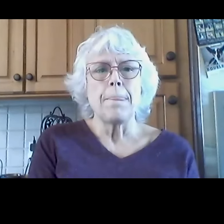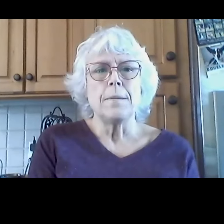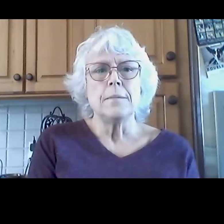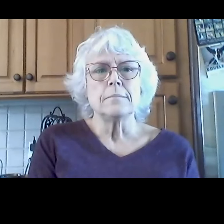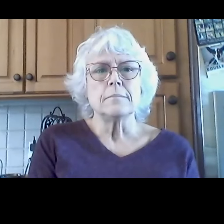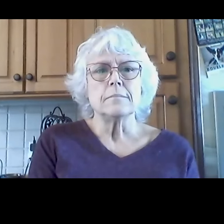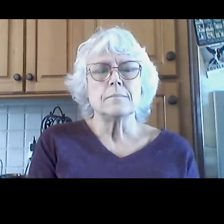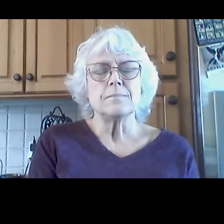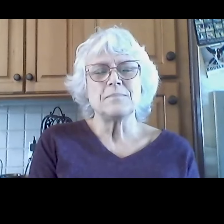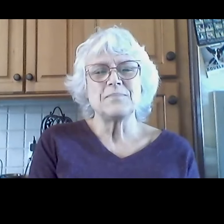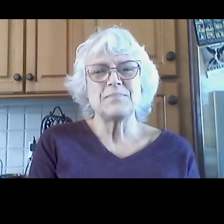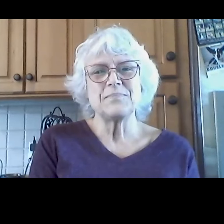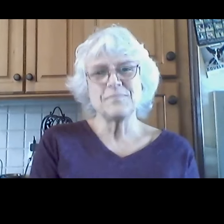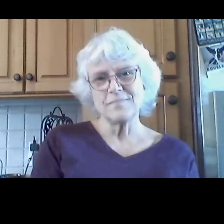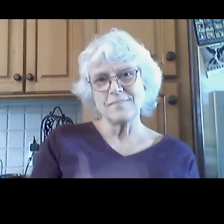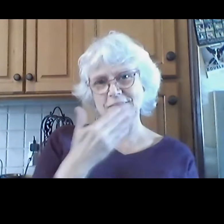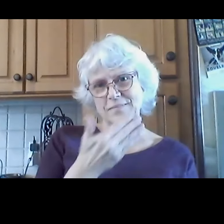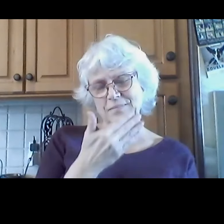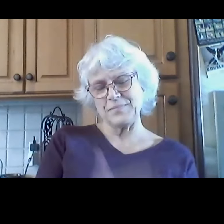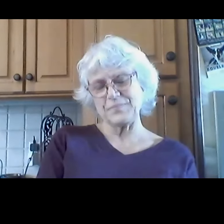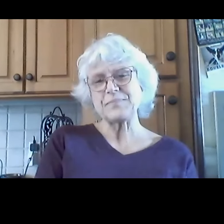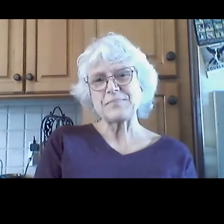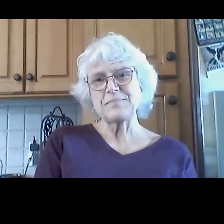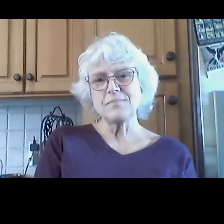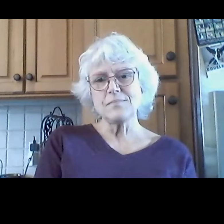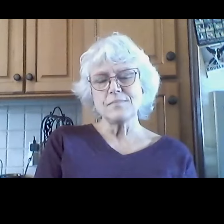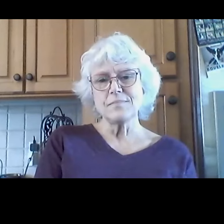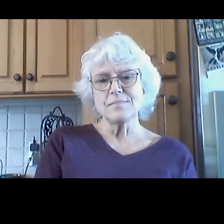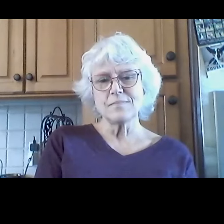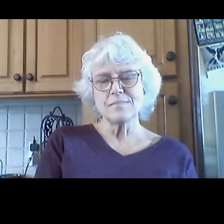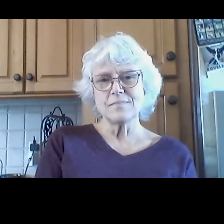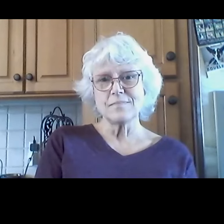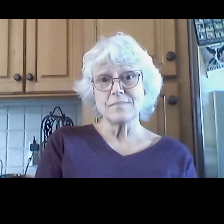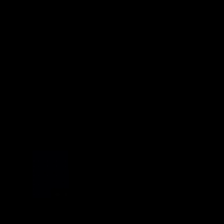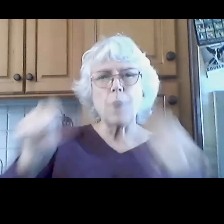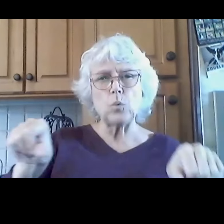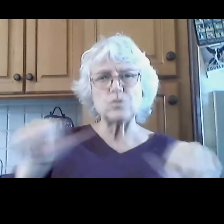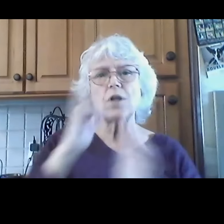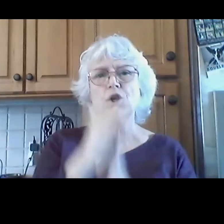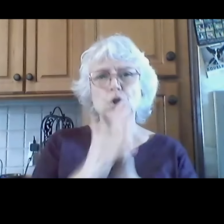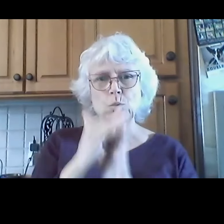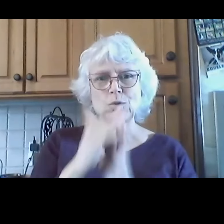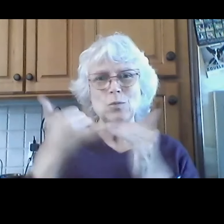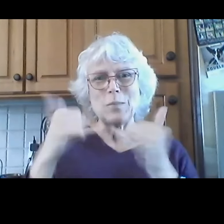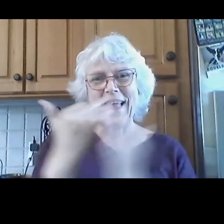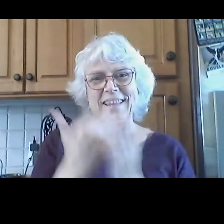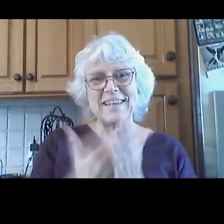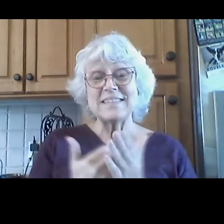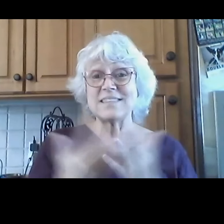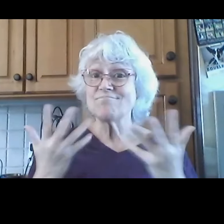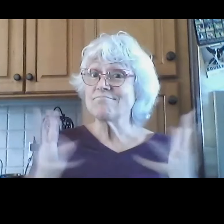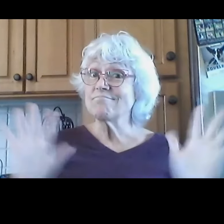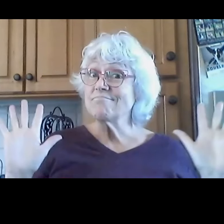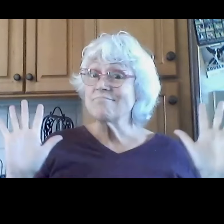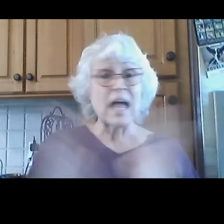All right. Thanks, Brittany. I hope that was, uh, hope that answered your question. All right. With that, I don't see